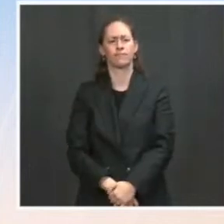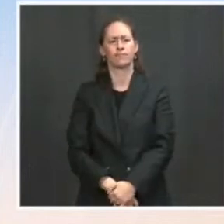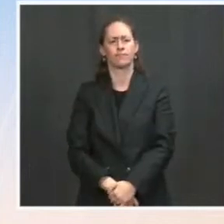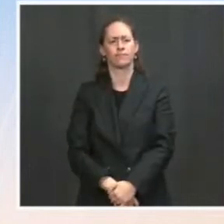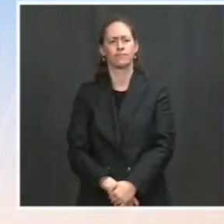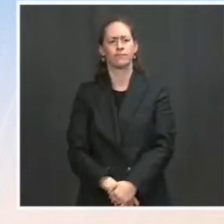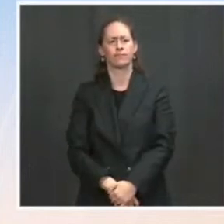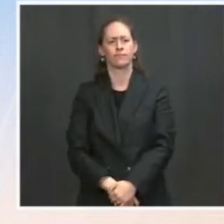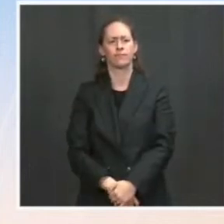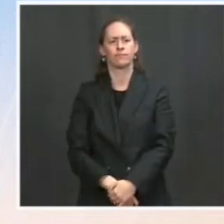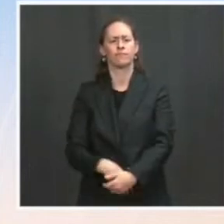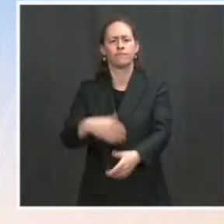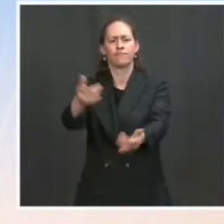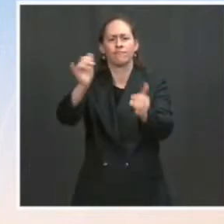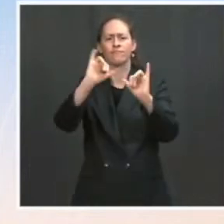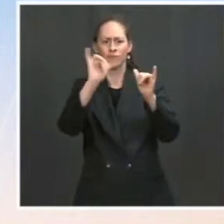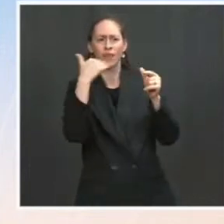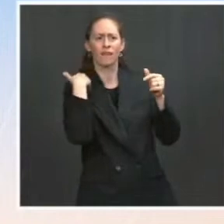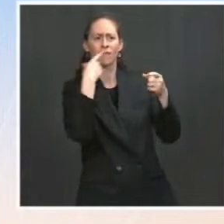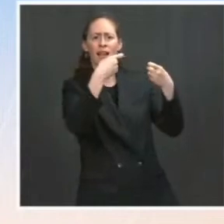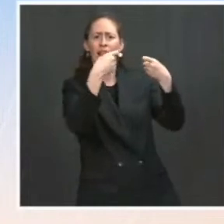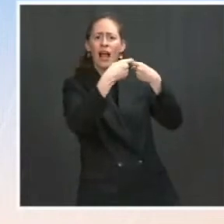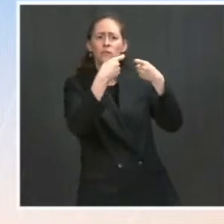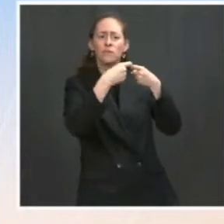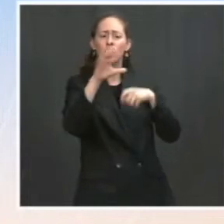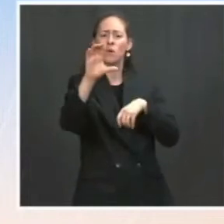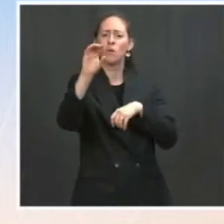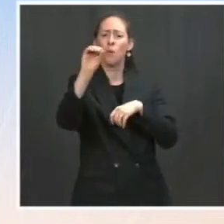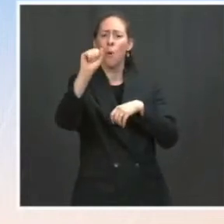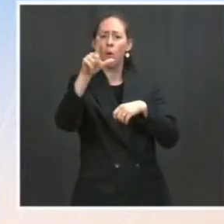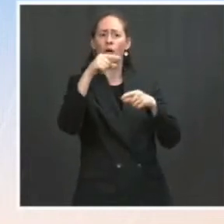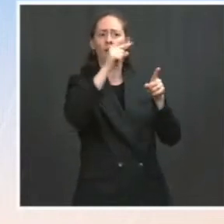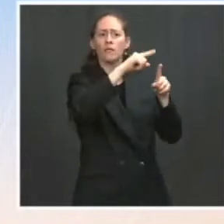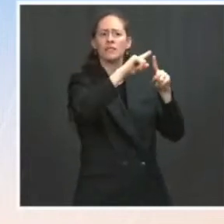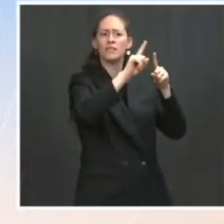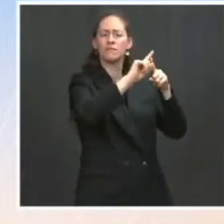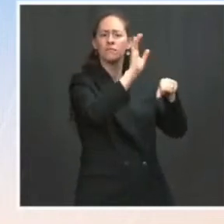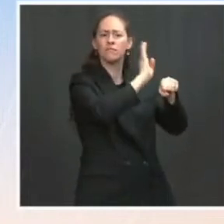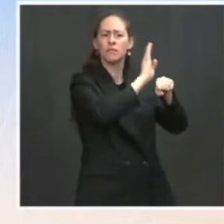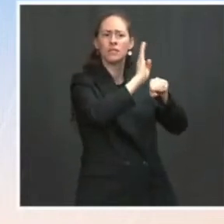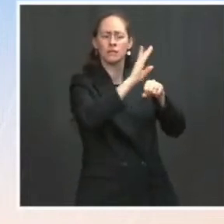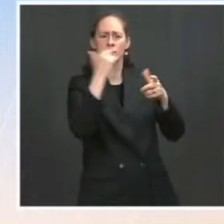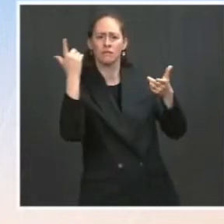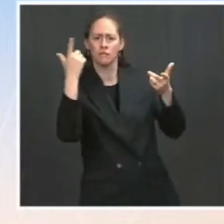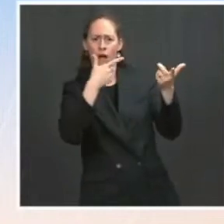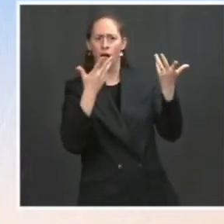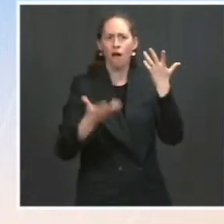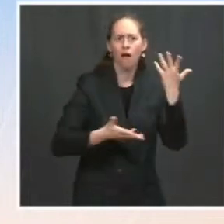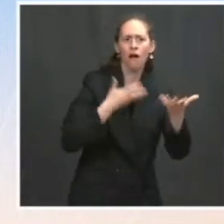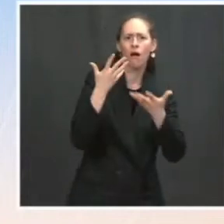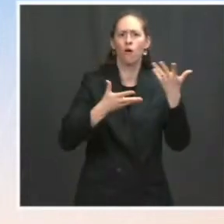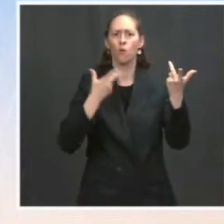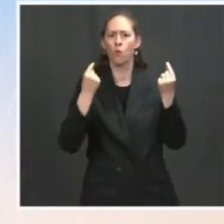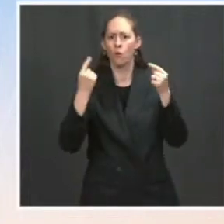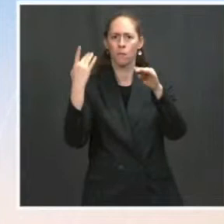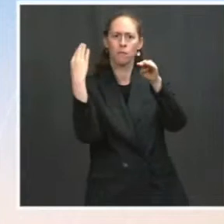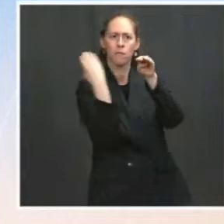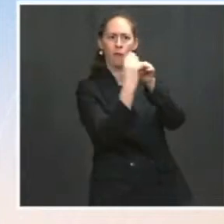to share details about the ransomware attack and discuss recommended measures to mitigate further incidents across the